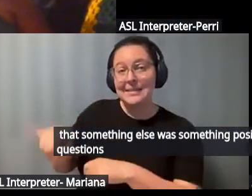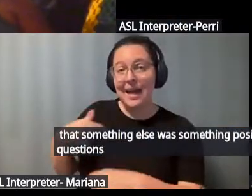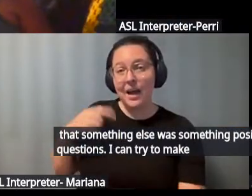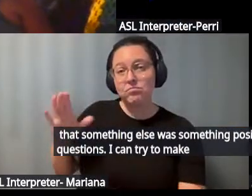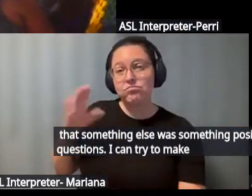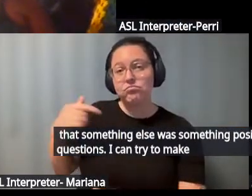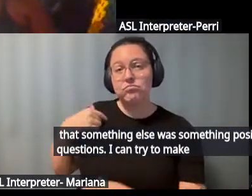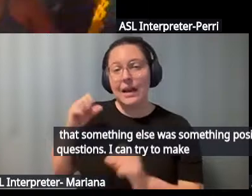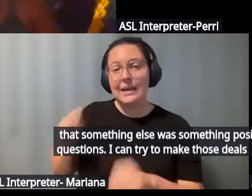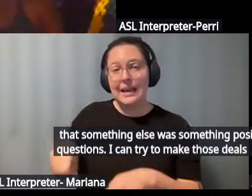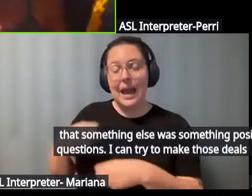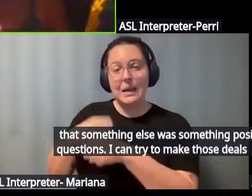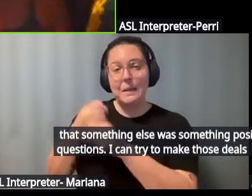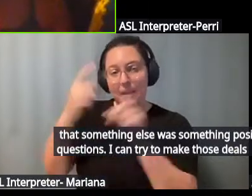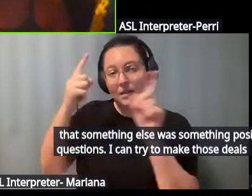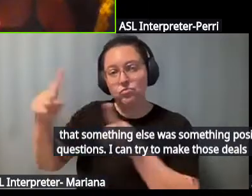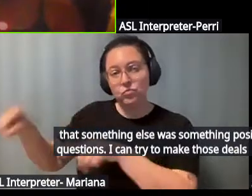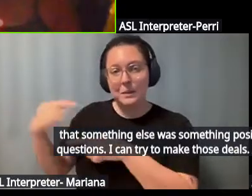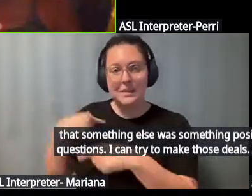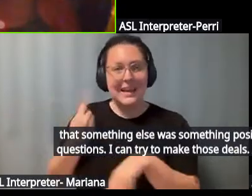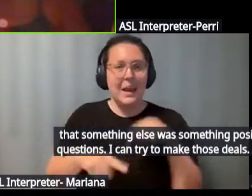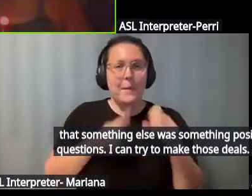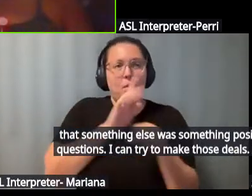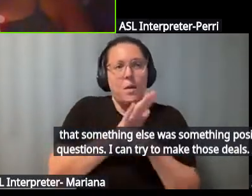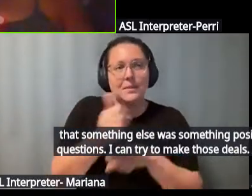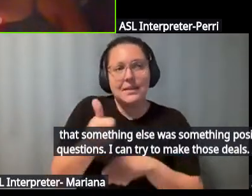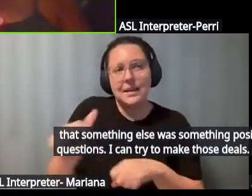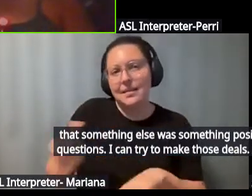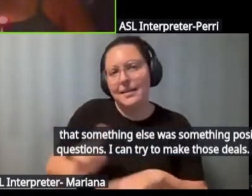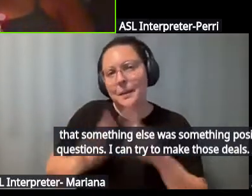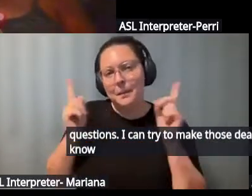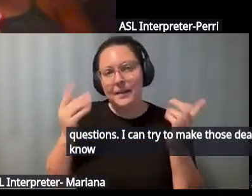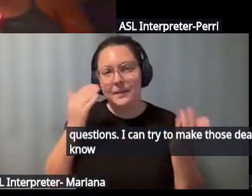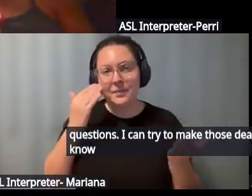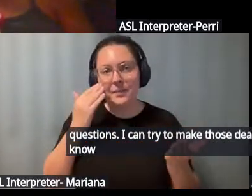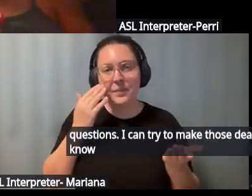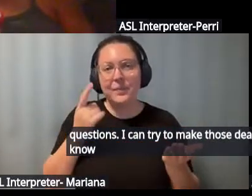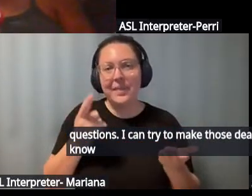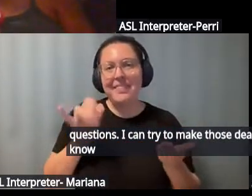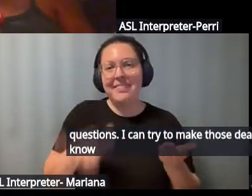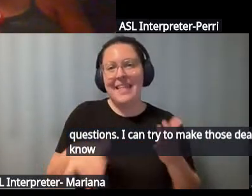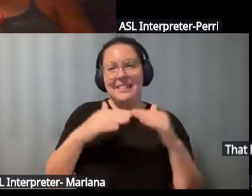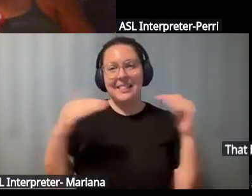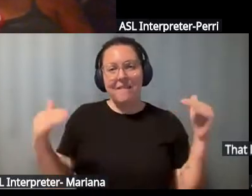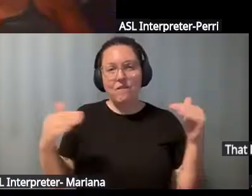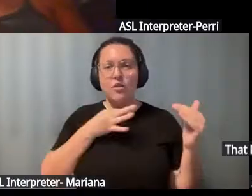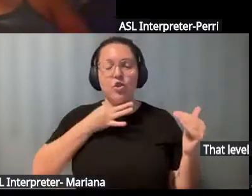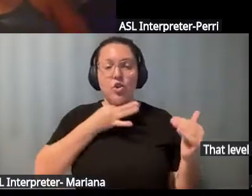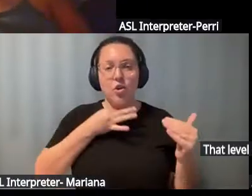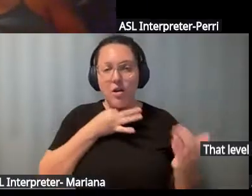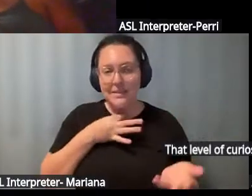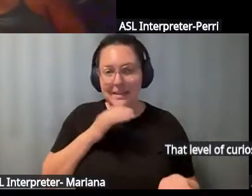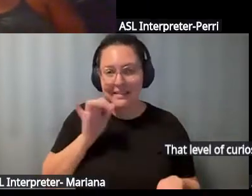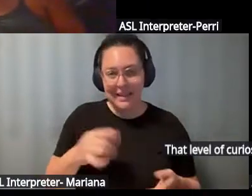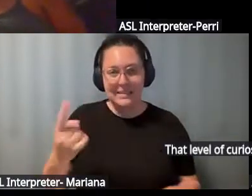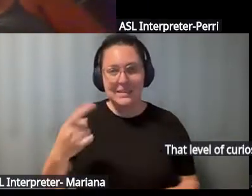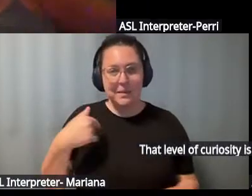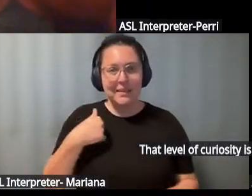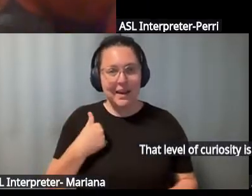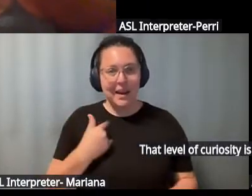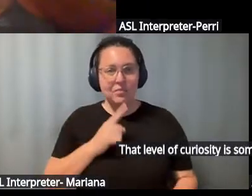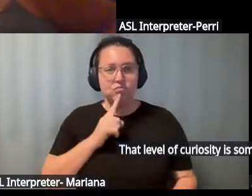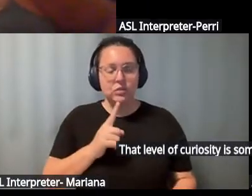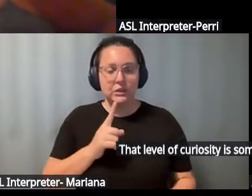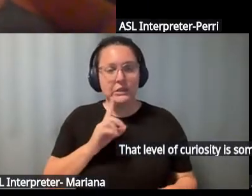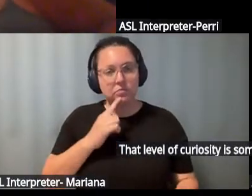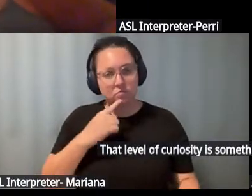those deals. I can't promise anything, but that level of curiosity is something that I take to heart, and I'll